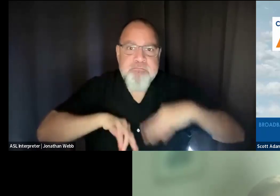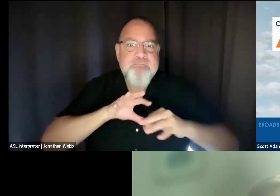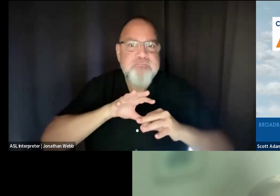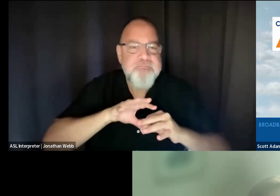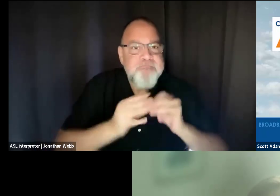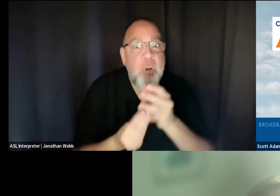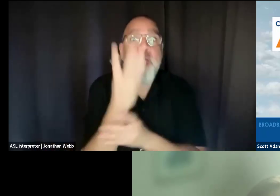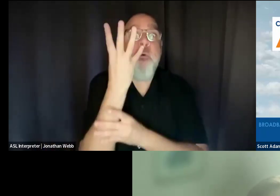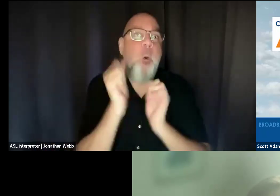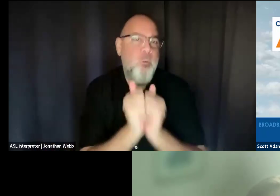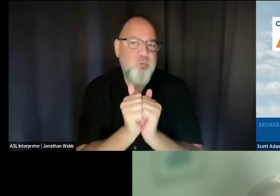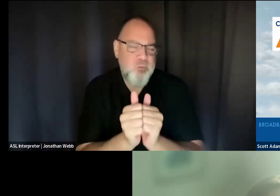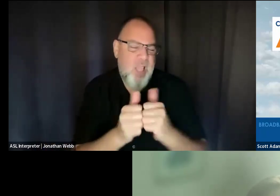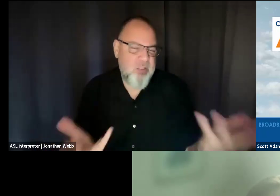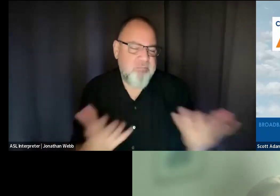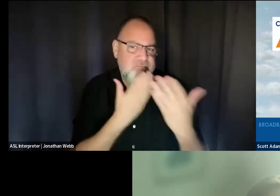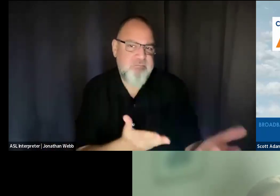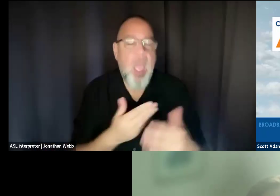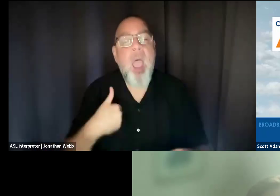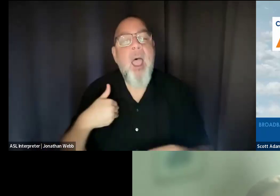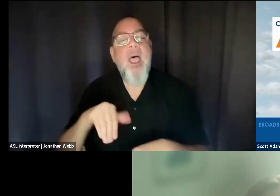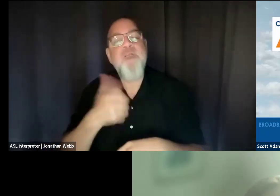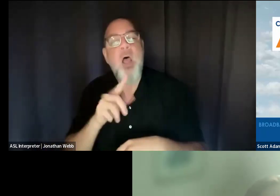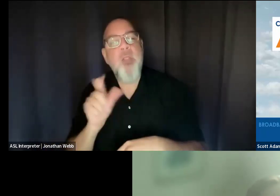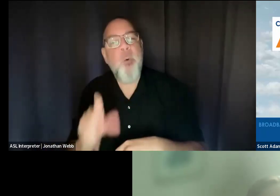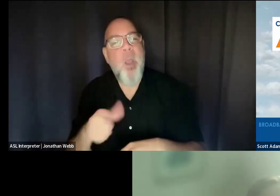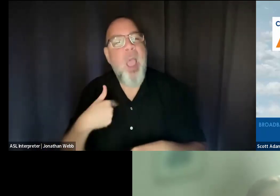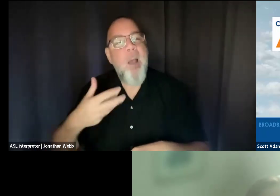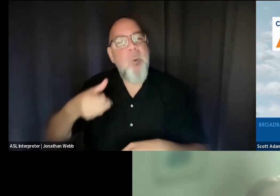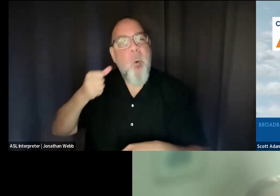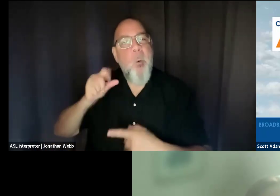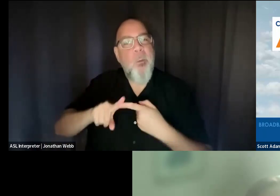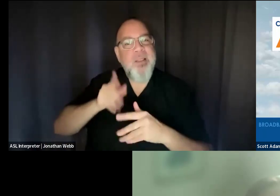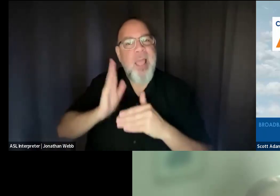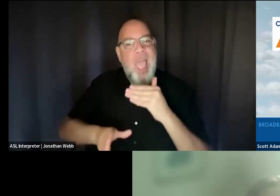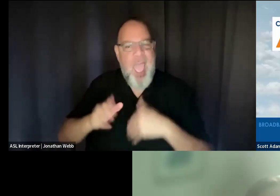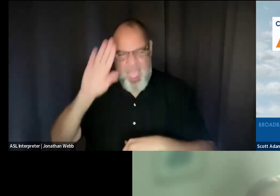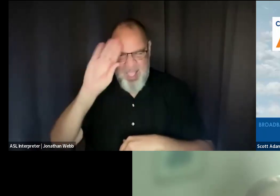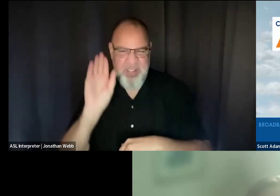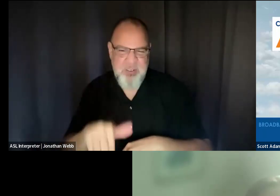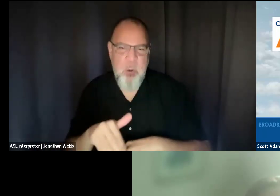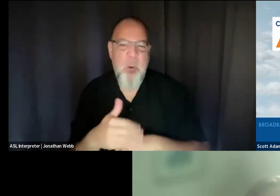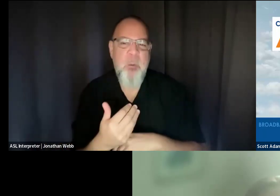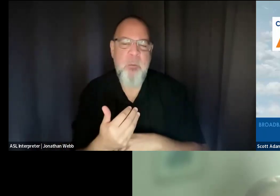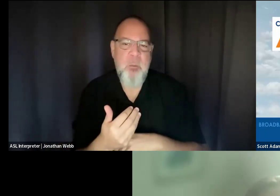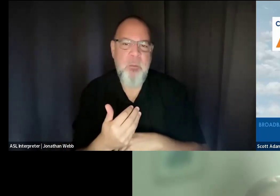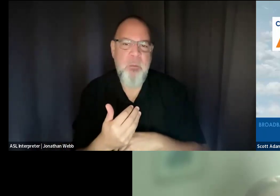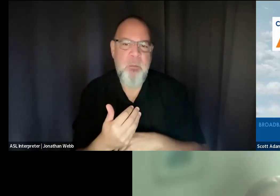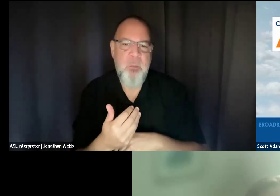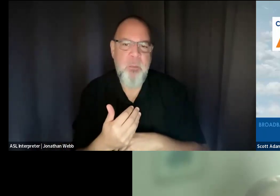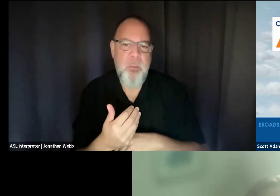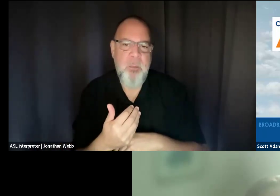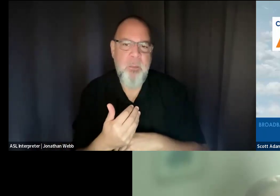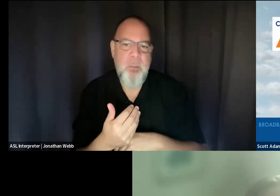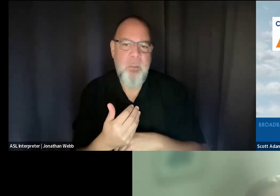sharing those. I have another question, but I'm going to save that to the end. Because I know both you and I, in talking to this, we wanted to